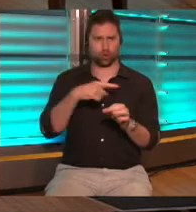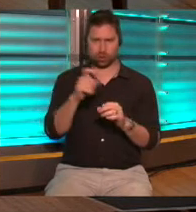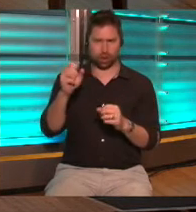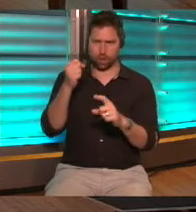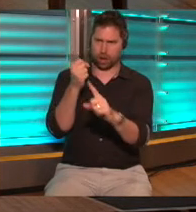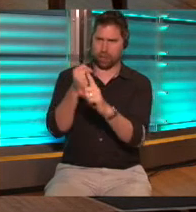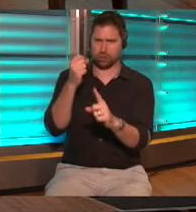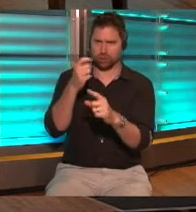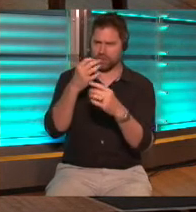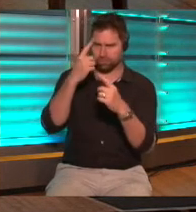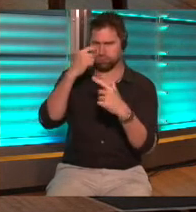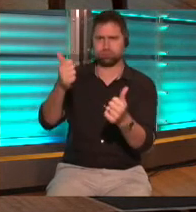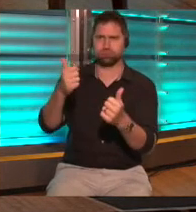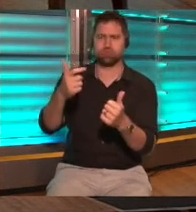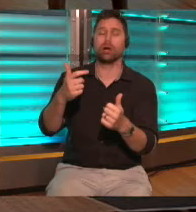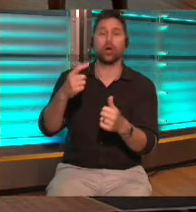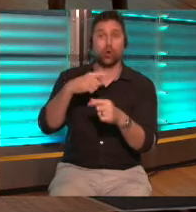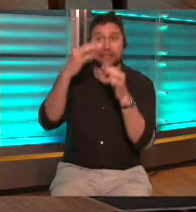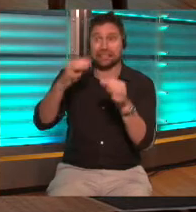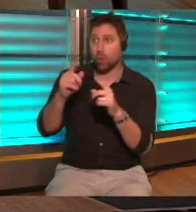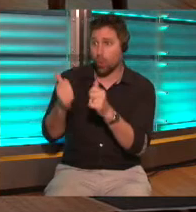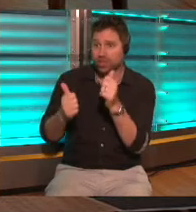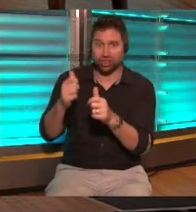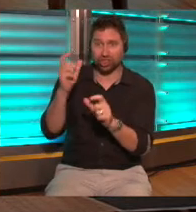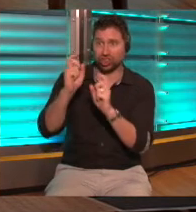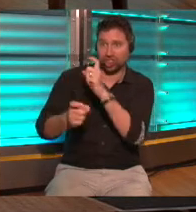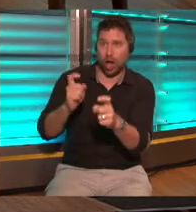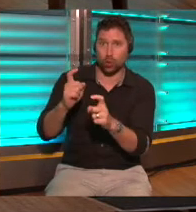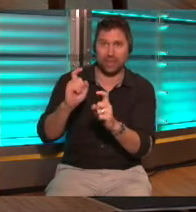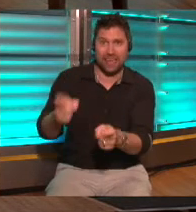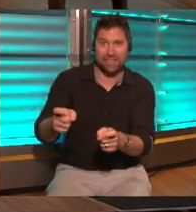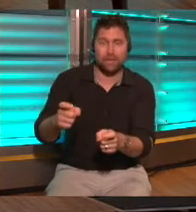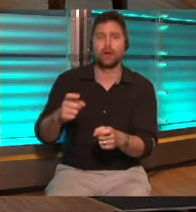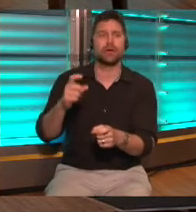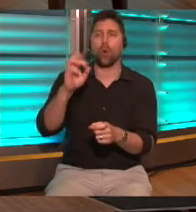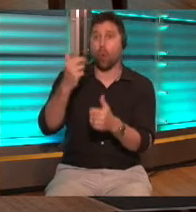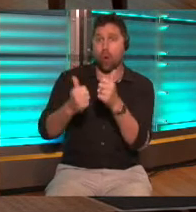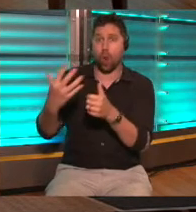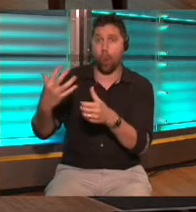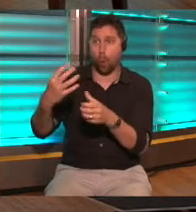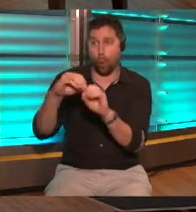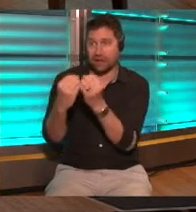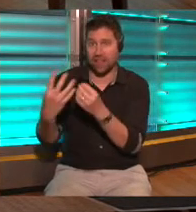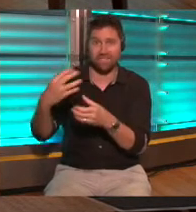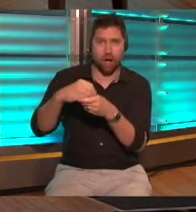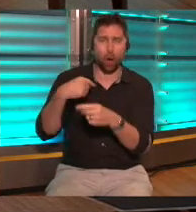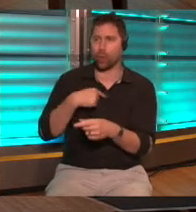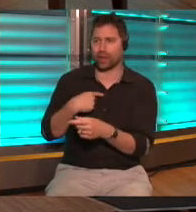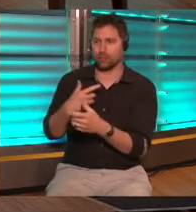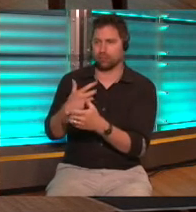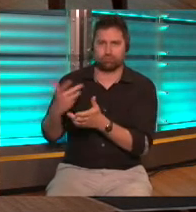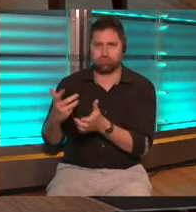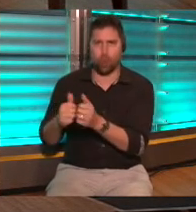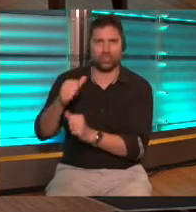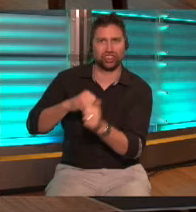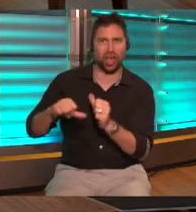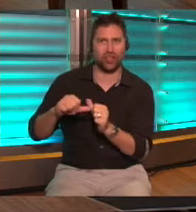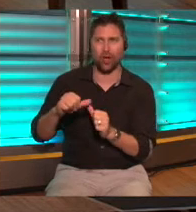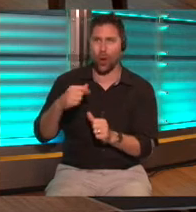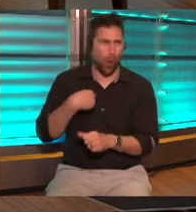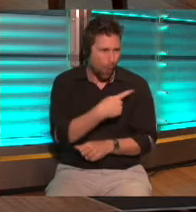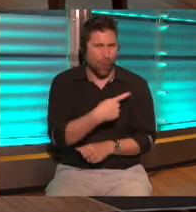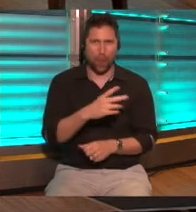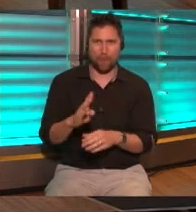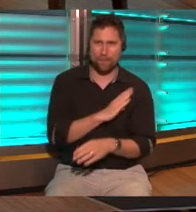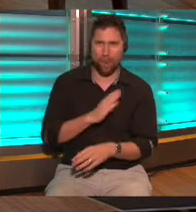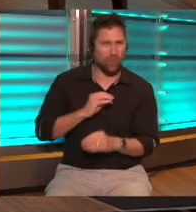When we want to make a decision about which charities to give to or what organizations to get involved with, we just talk to each other. We are our board. We don't have any other board members. So